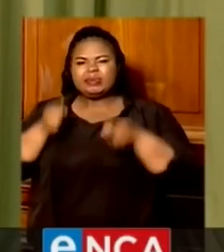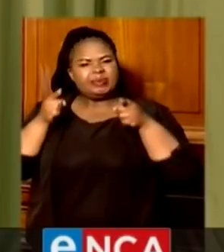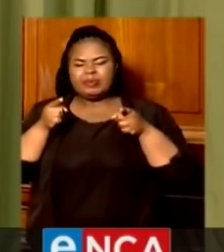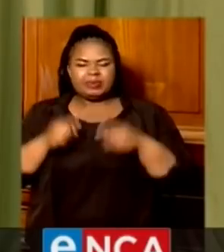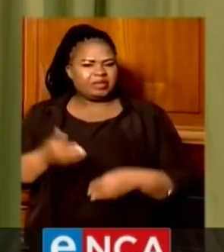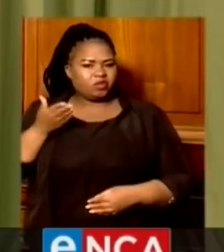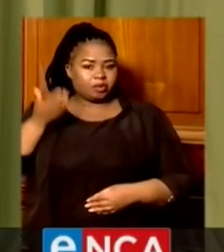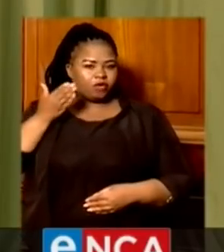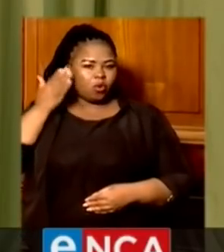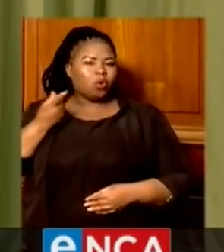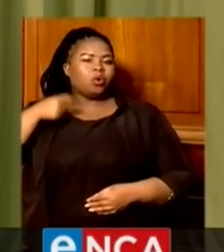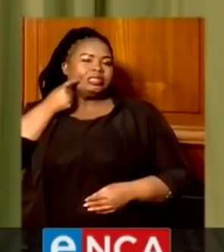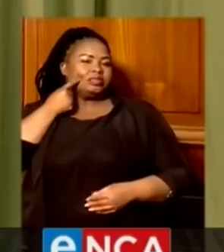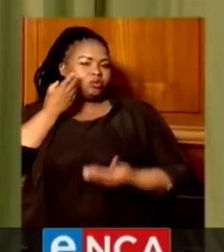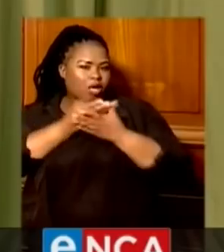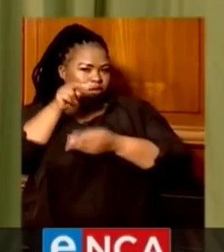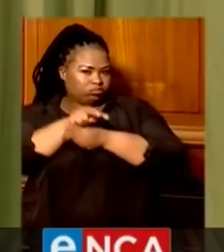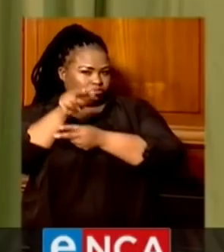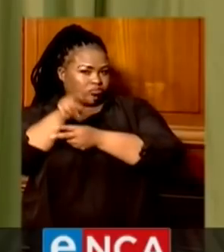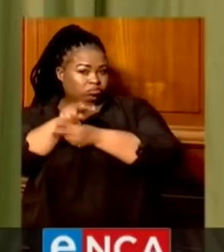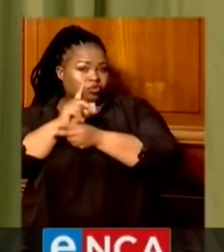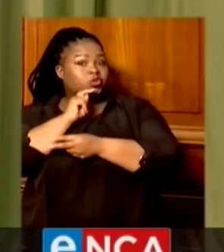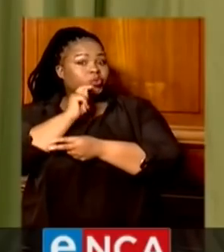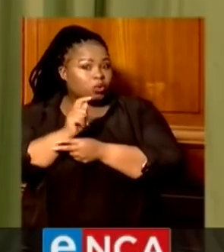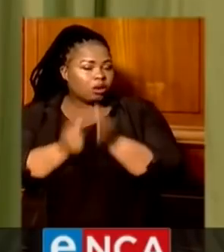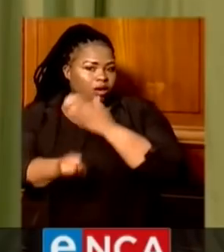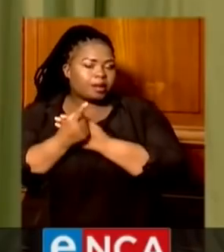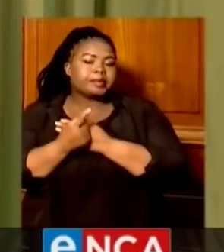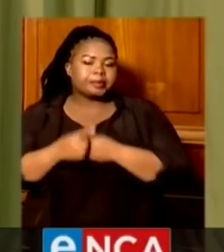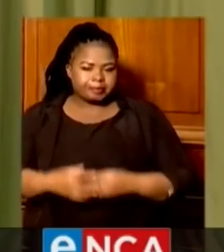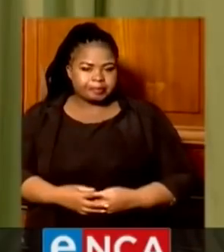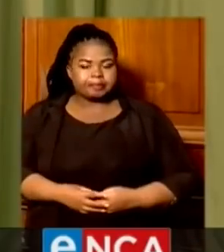lockdown. So we'll monitor if there's anything else that's coming through causing us a problem.